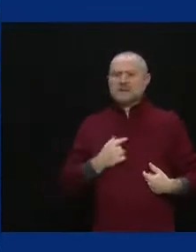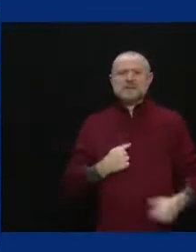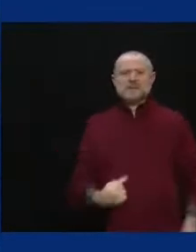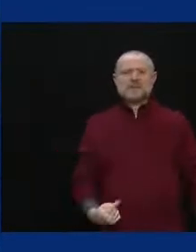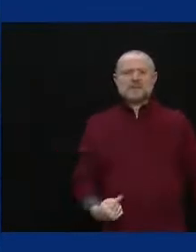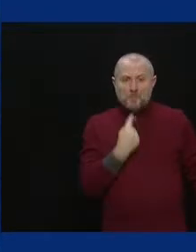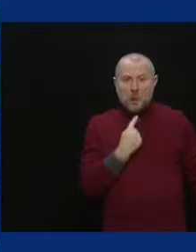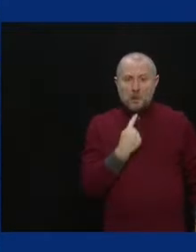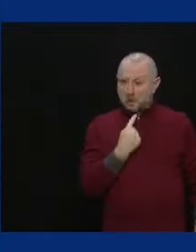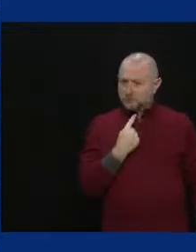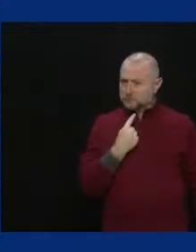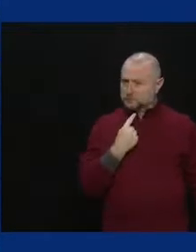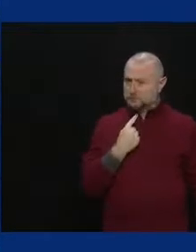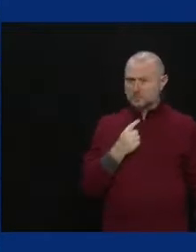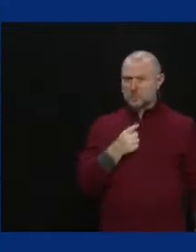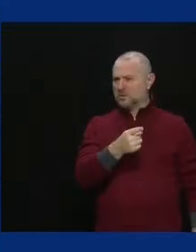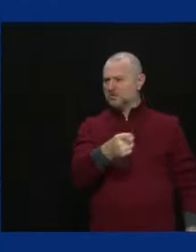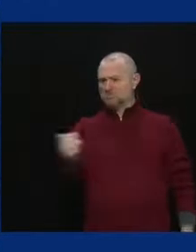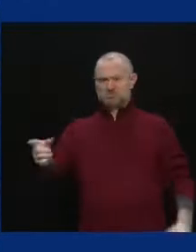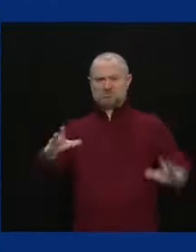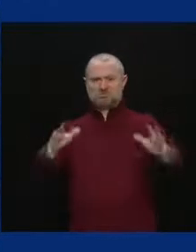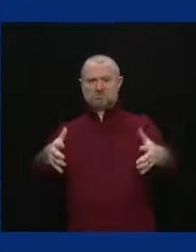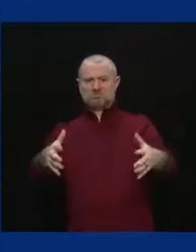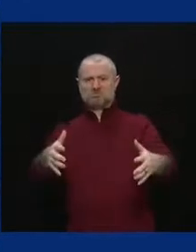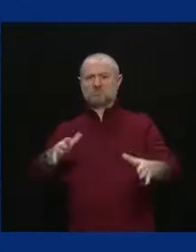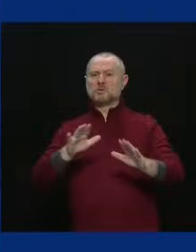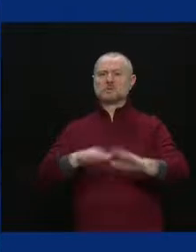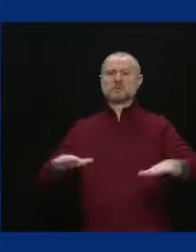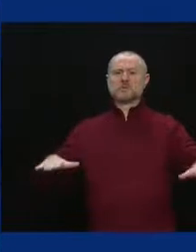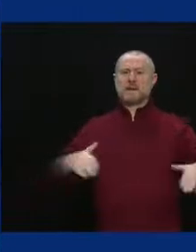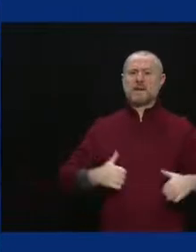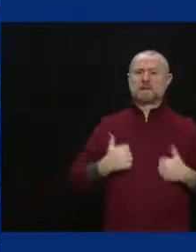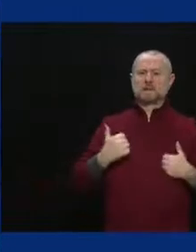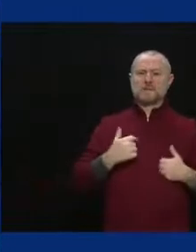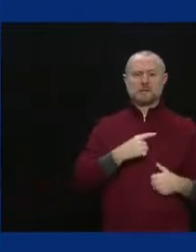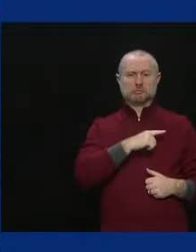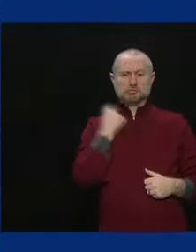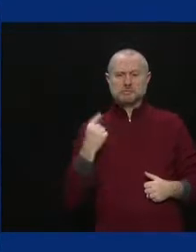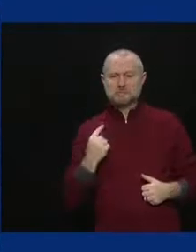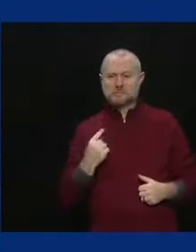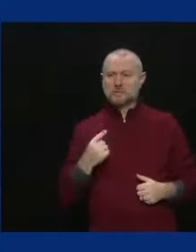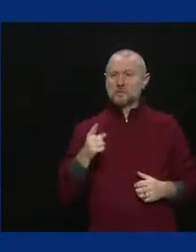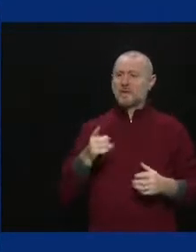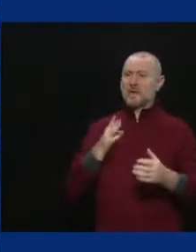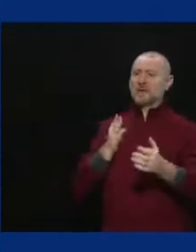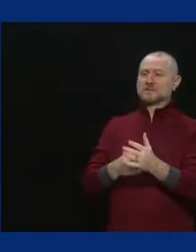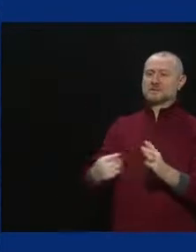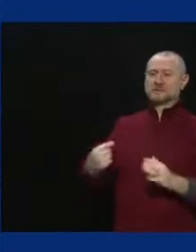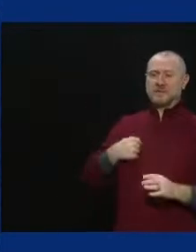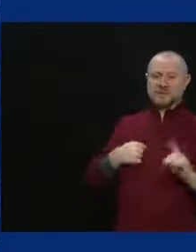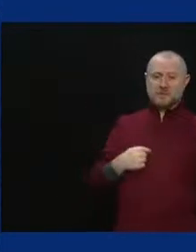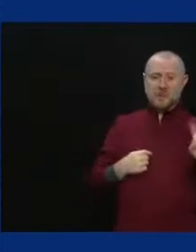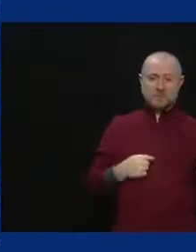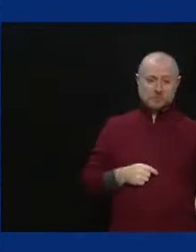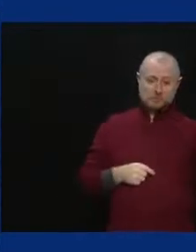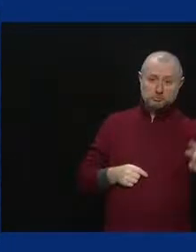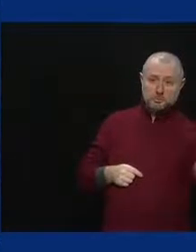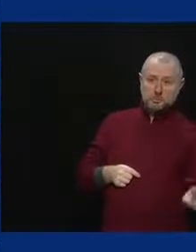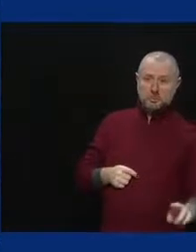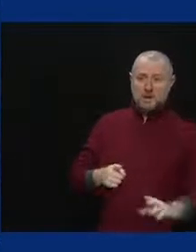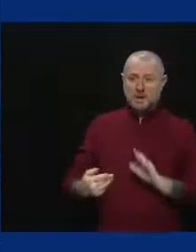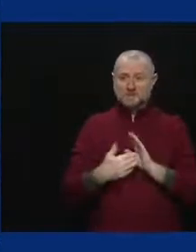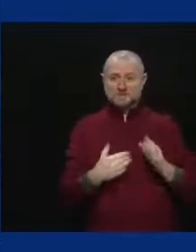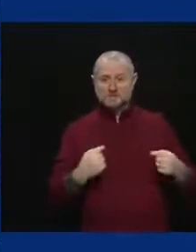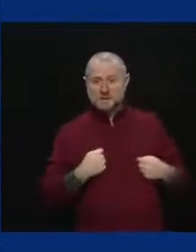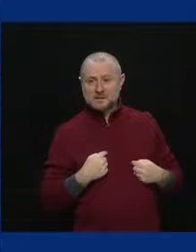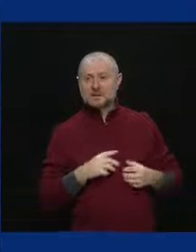are willing to play politics with children's lives. And you heard what I said, schools were the safer place for children, not